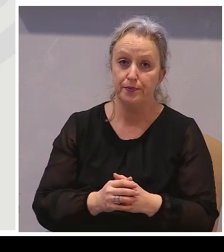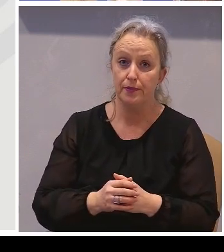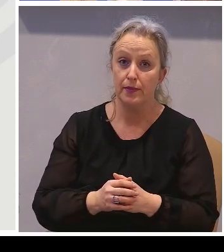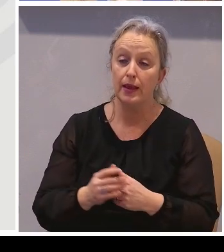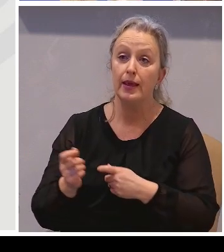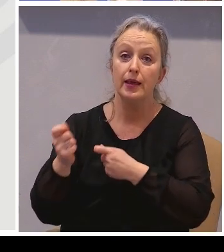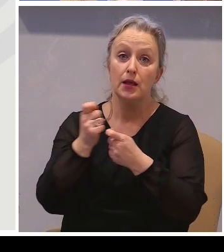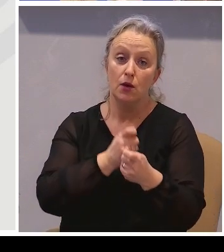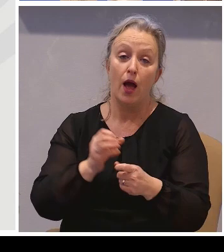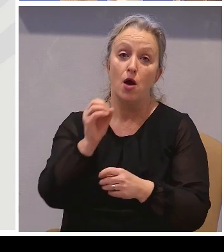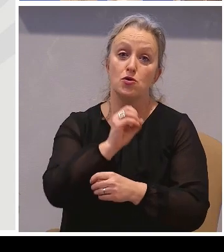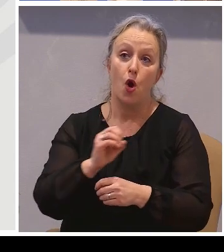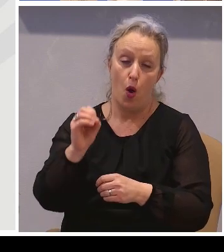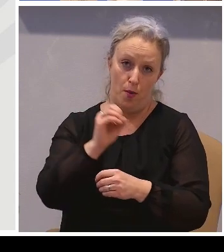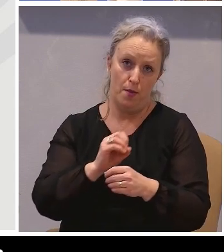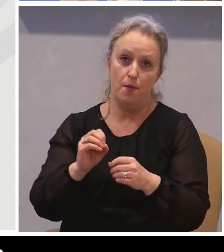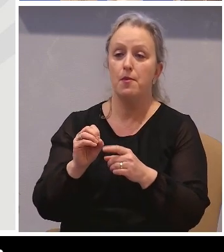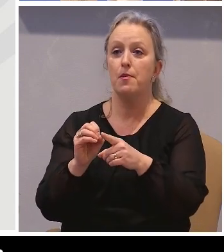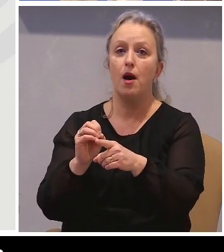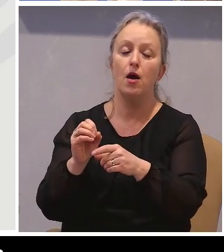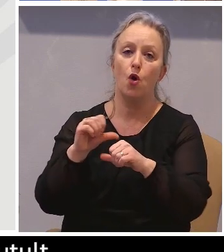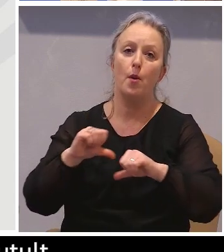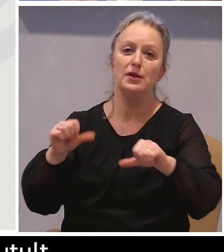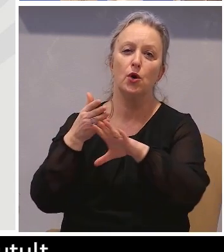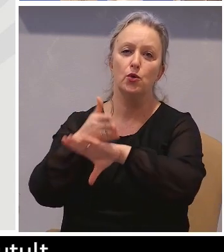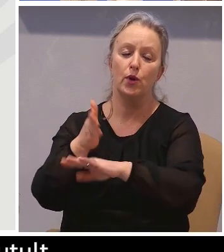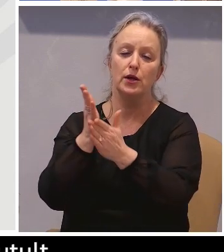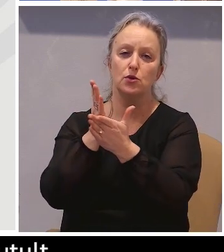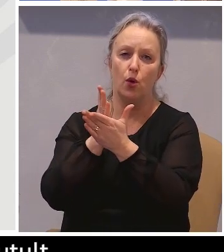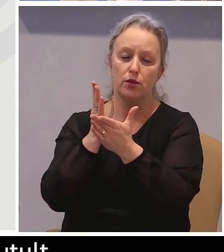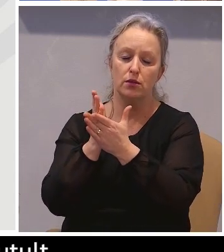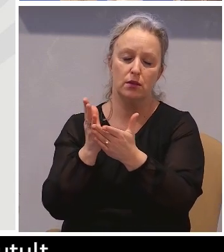tells us what should be studied, how should be studied, and so on.